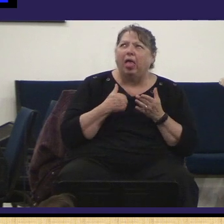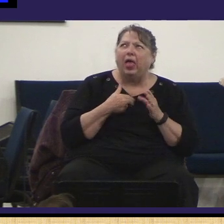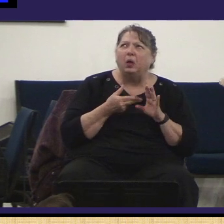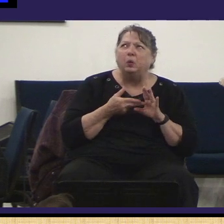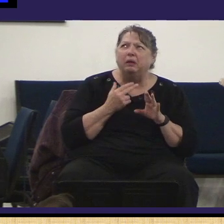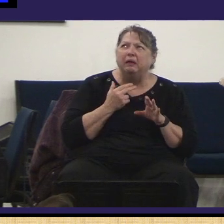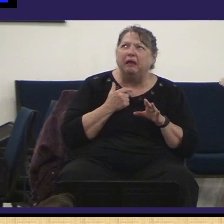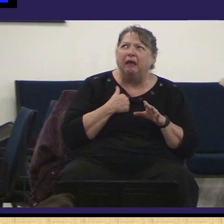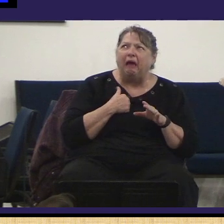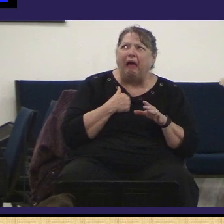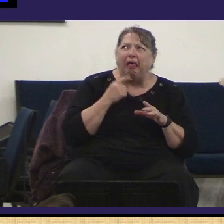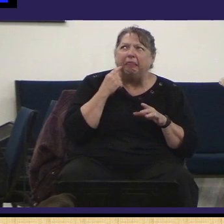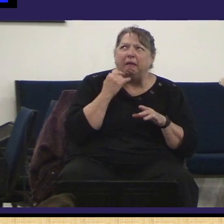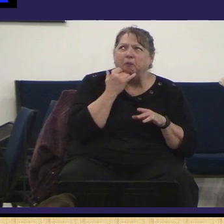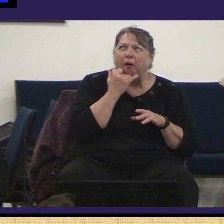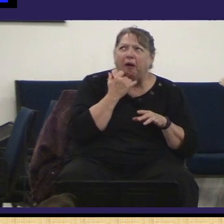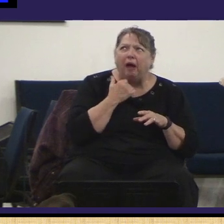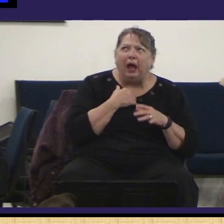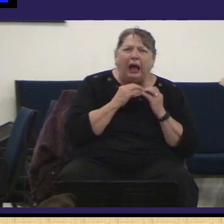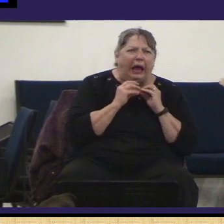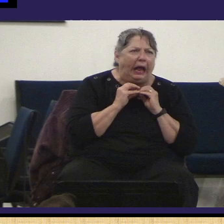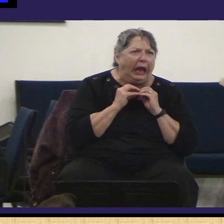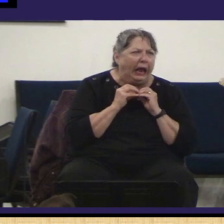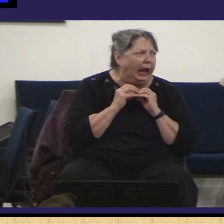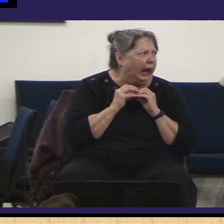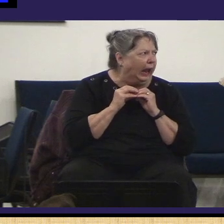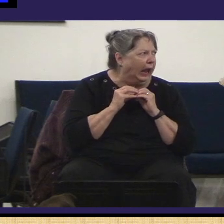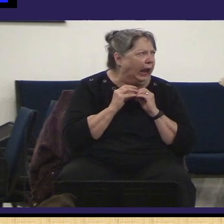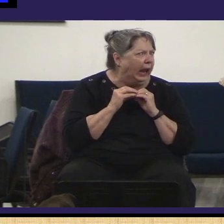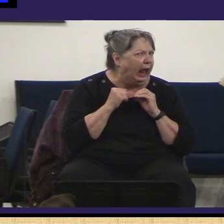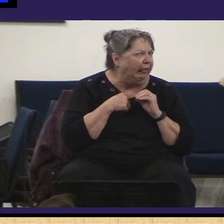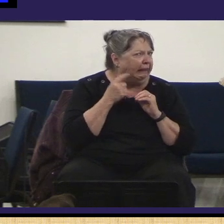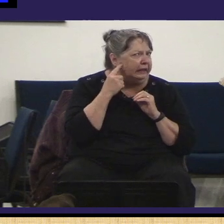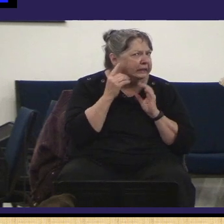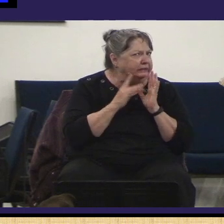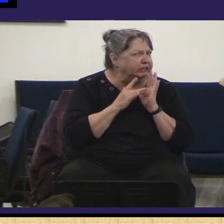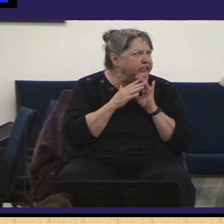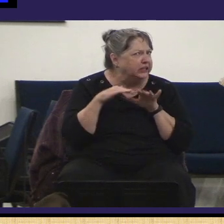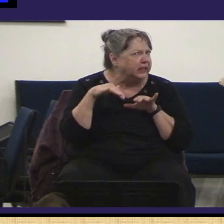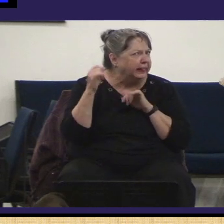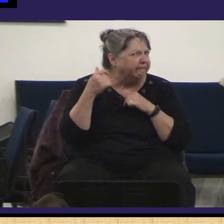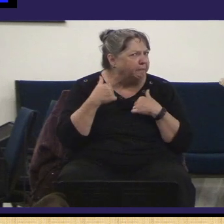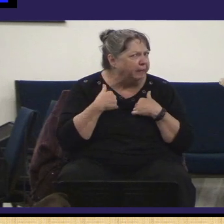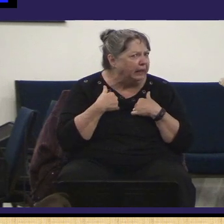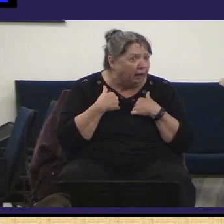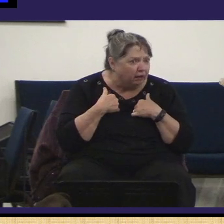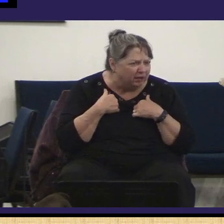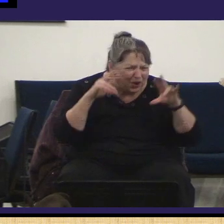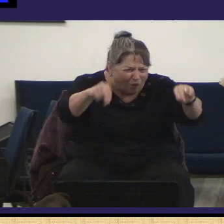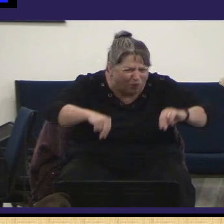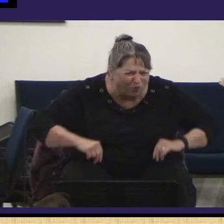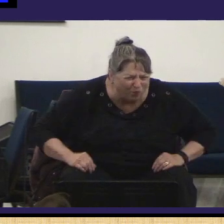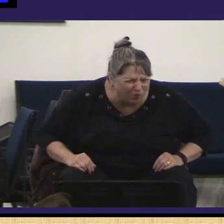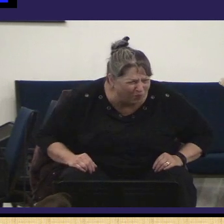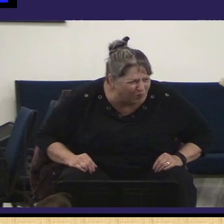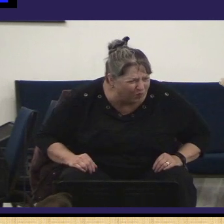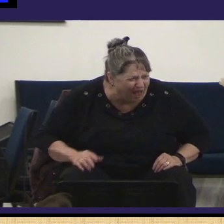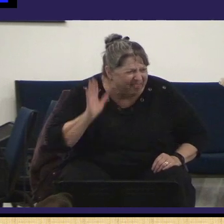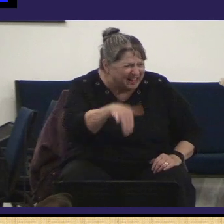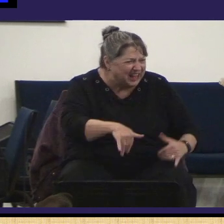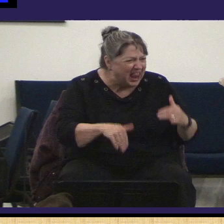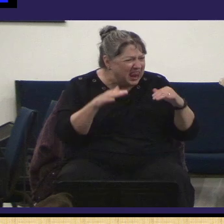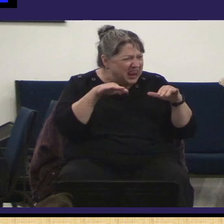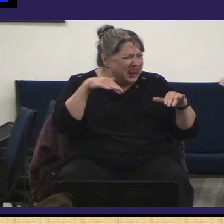salvation before? You know what I mean. We need to know who we are. The breastplate of